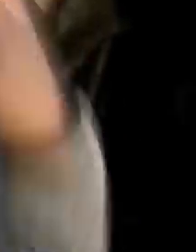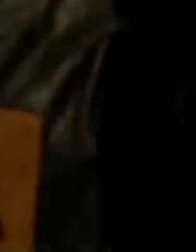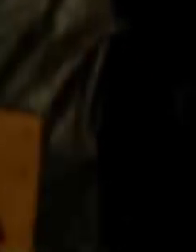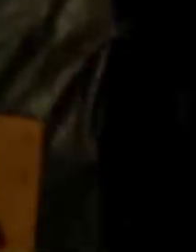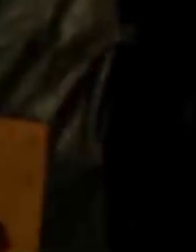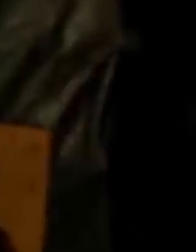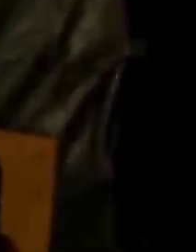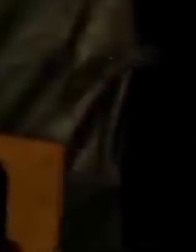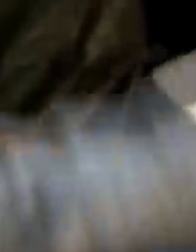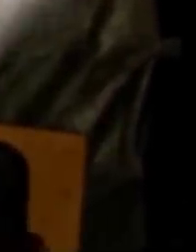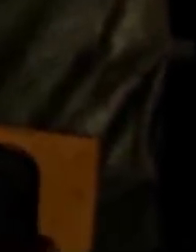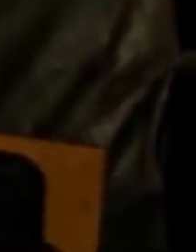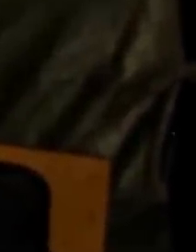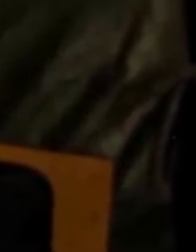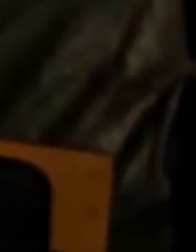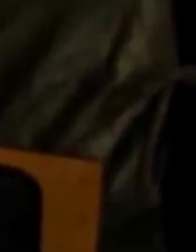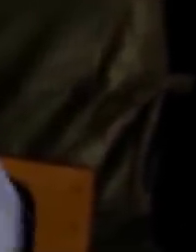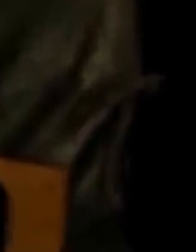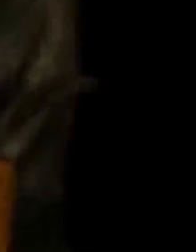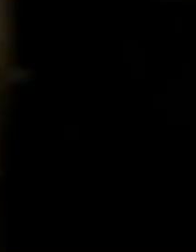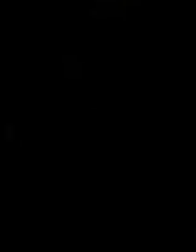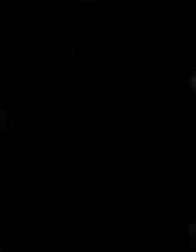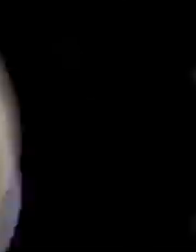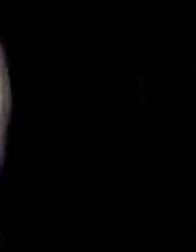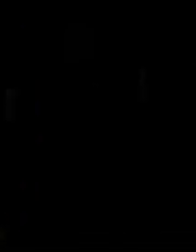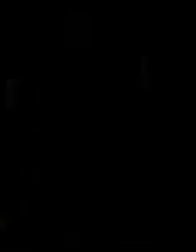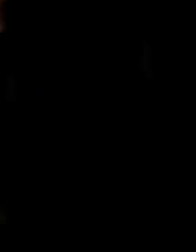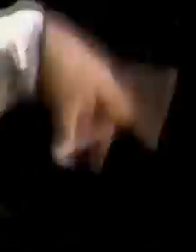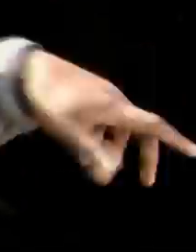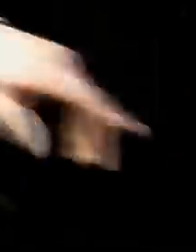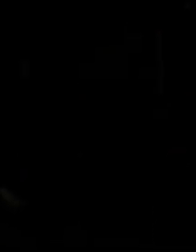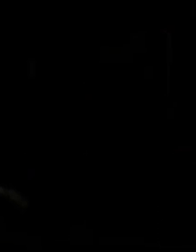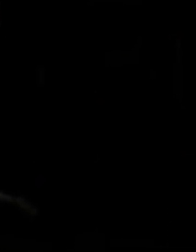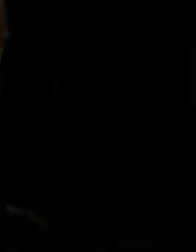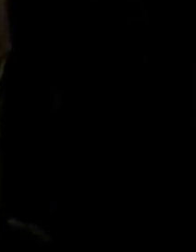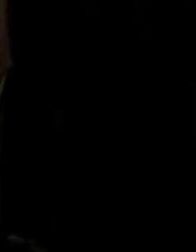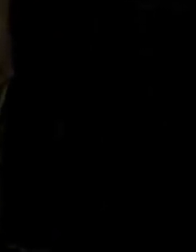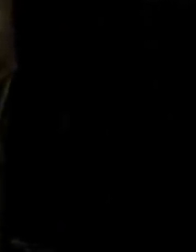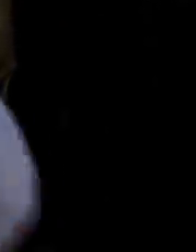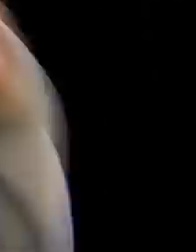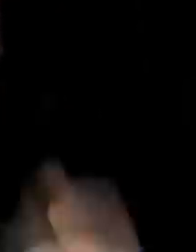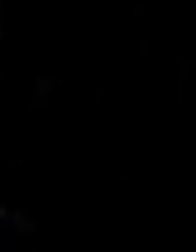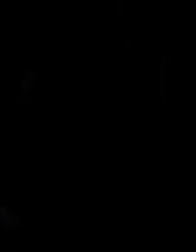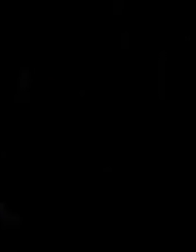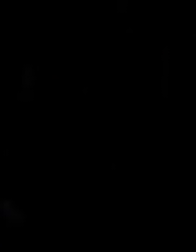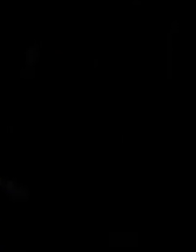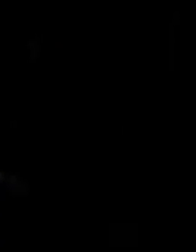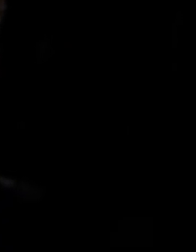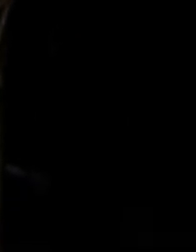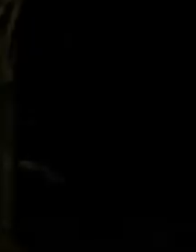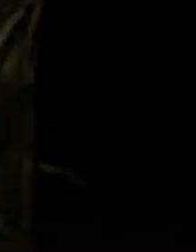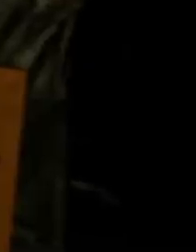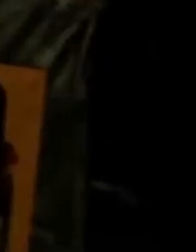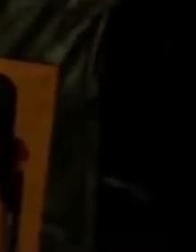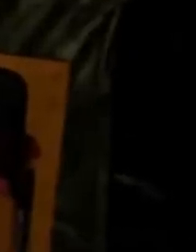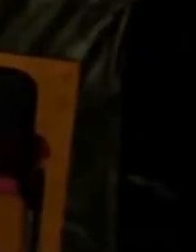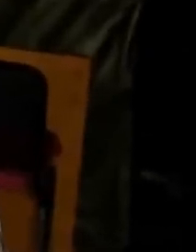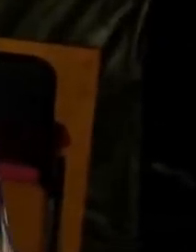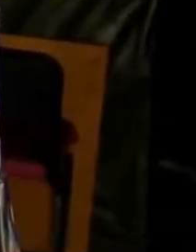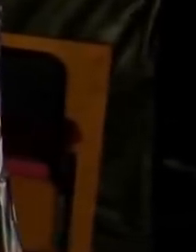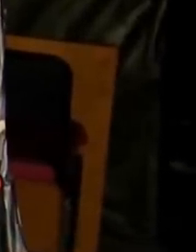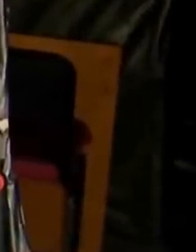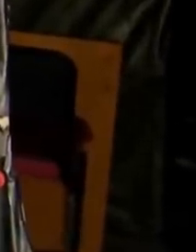They can see us. At least they can see us. That's all. At least they can see us. That's all. At least they can see